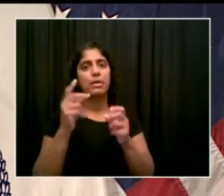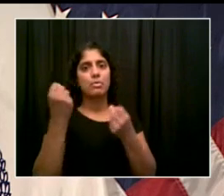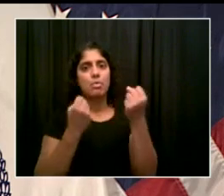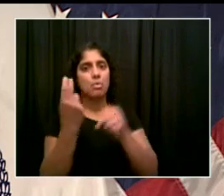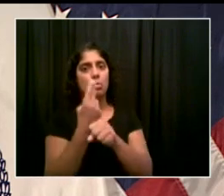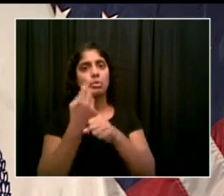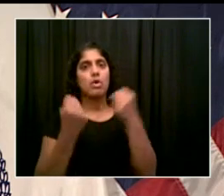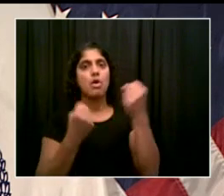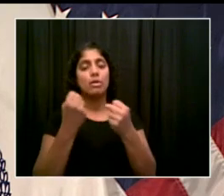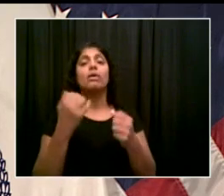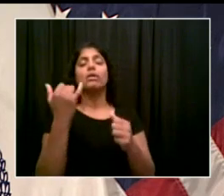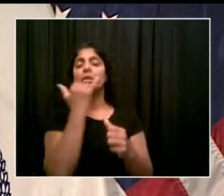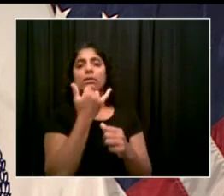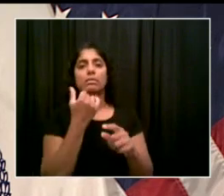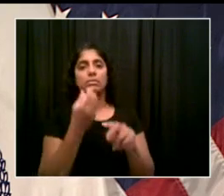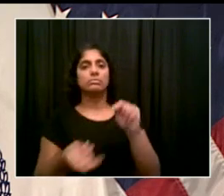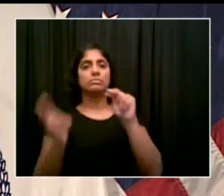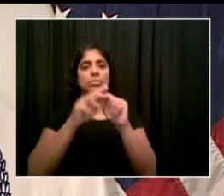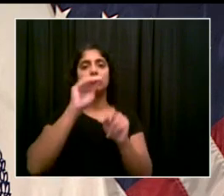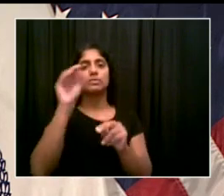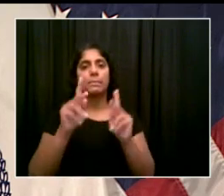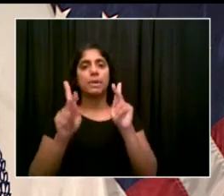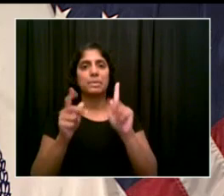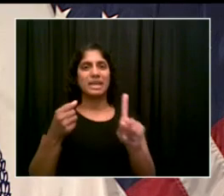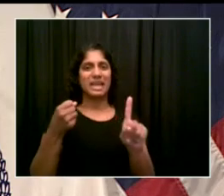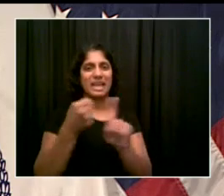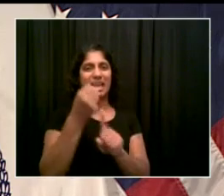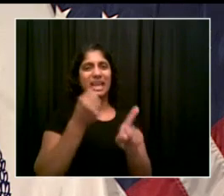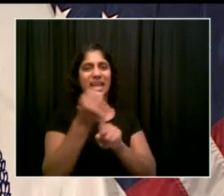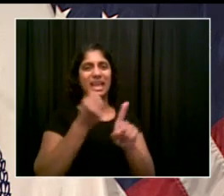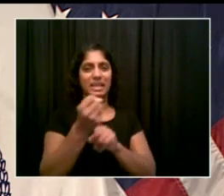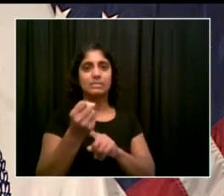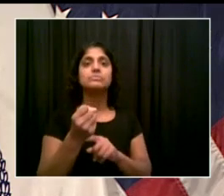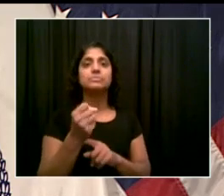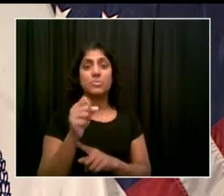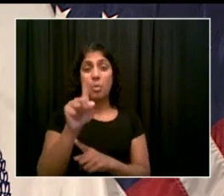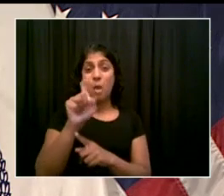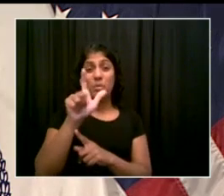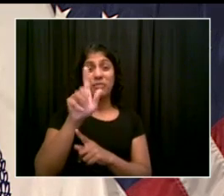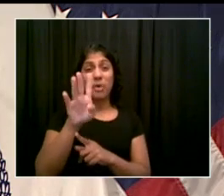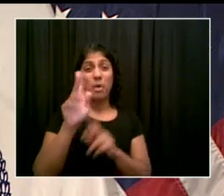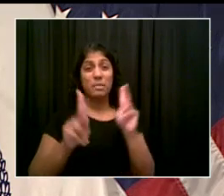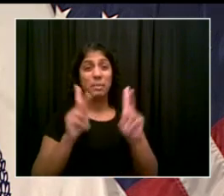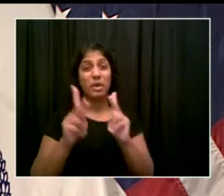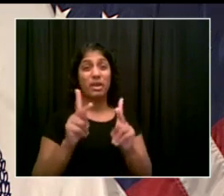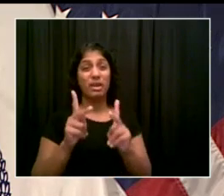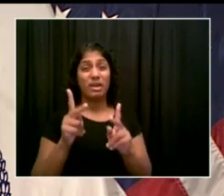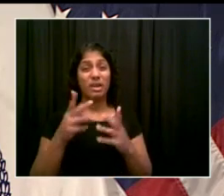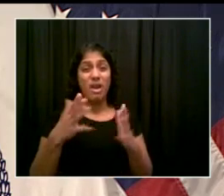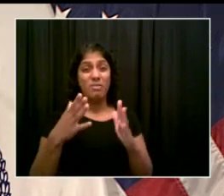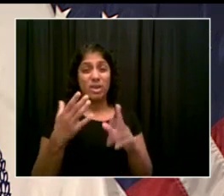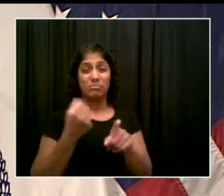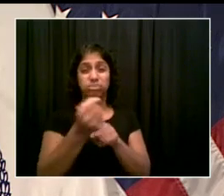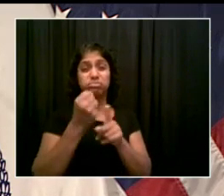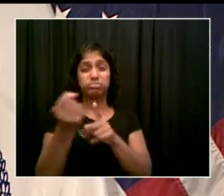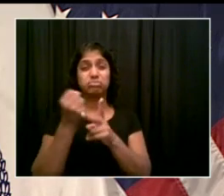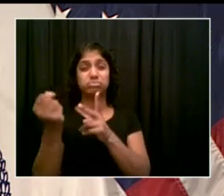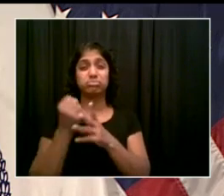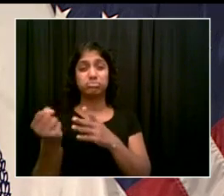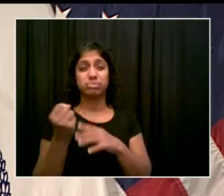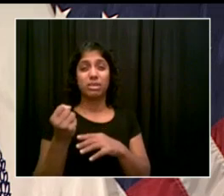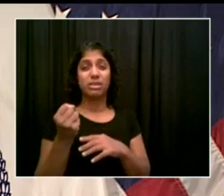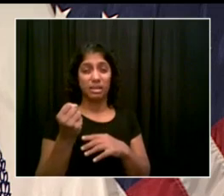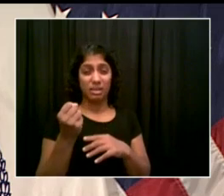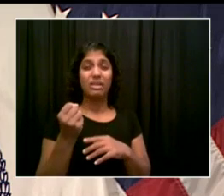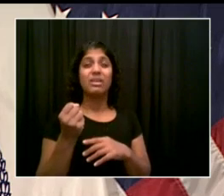despite the pandemic's disruptions? We've seen a horrible impact of this